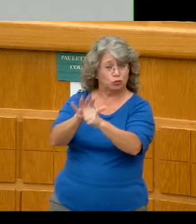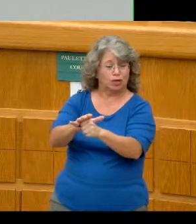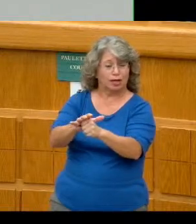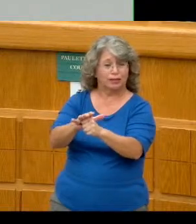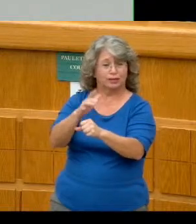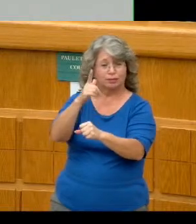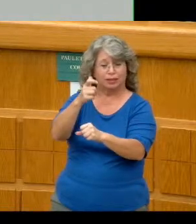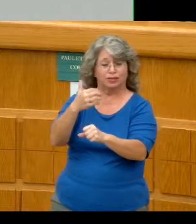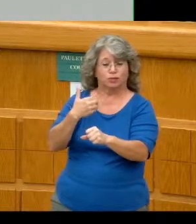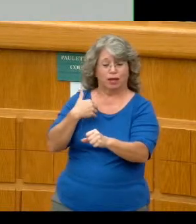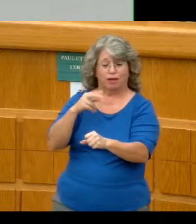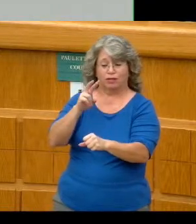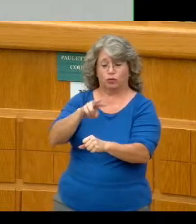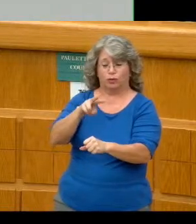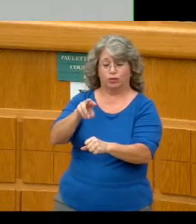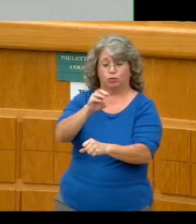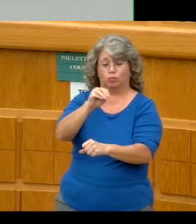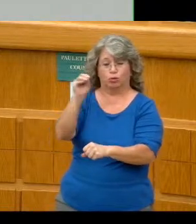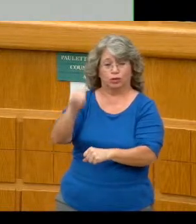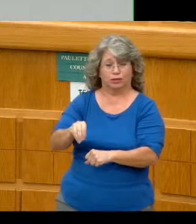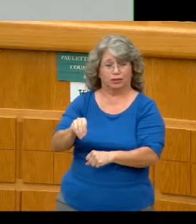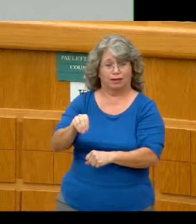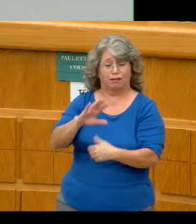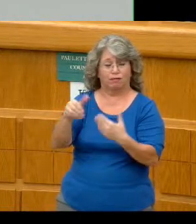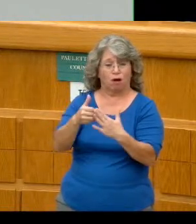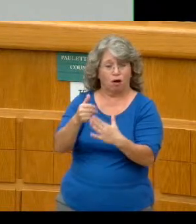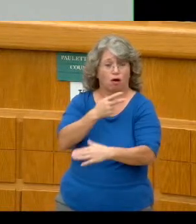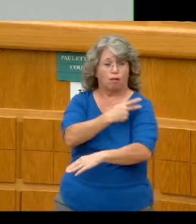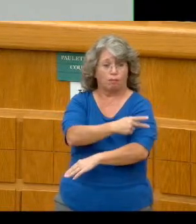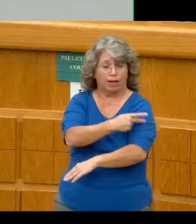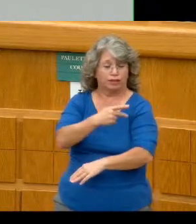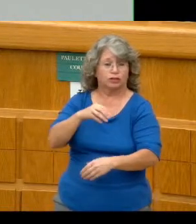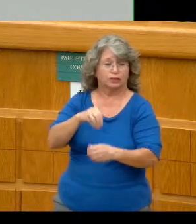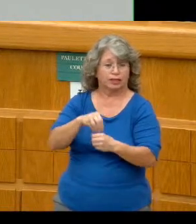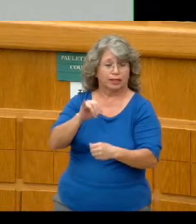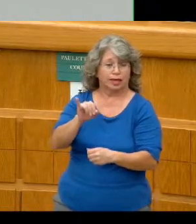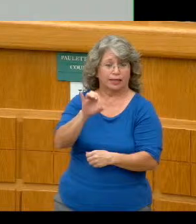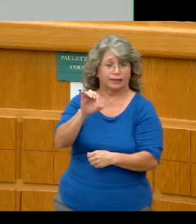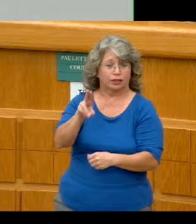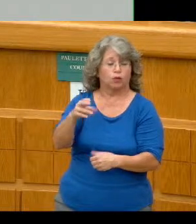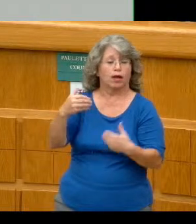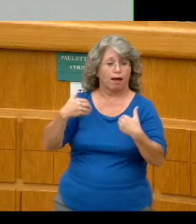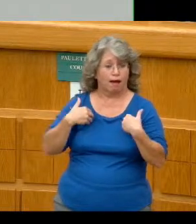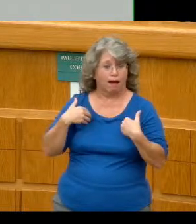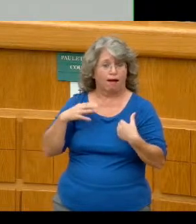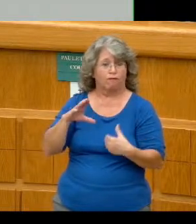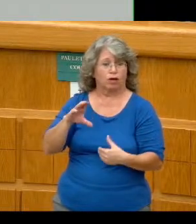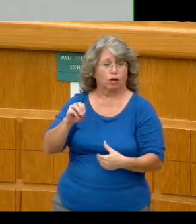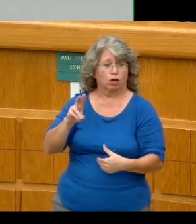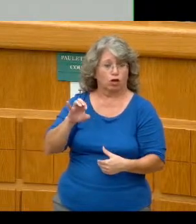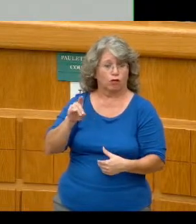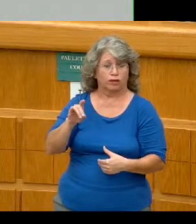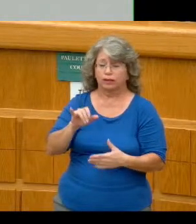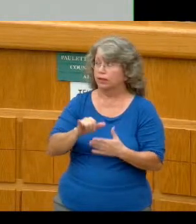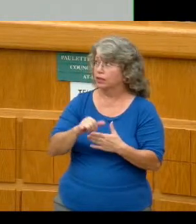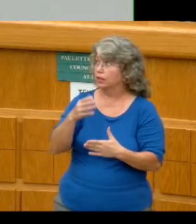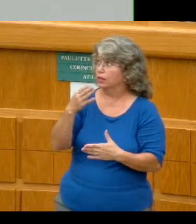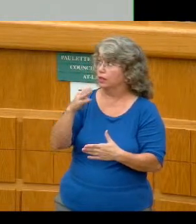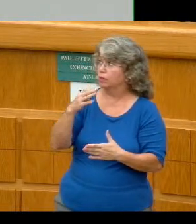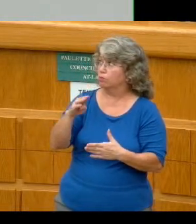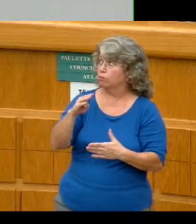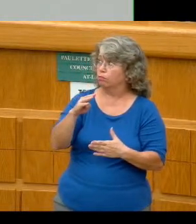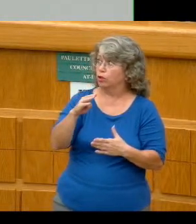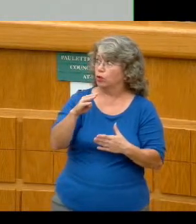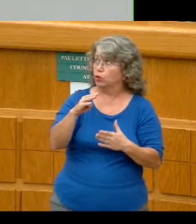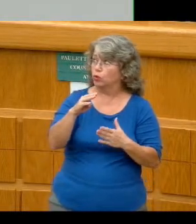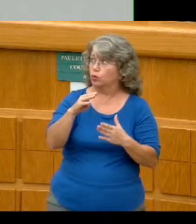have this 22% of patients in the ICU being COVID positive. This blue line represents about the average number of